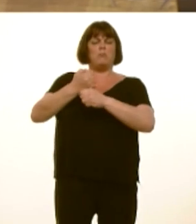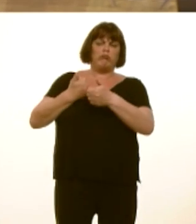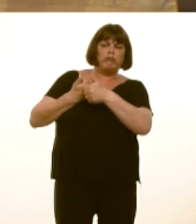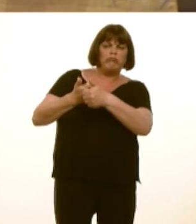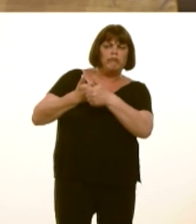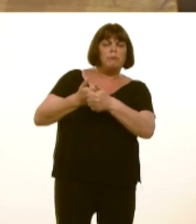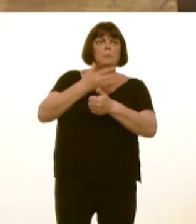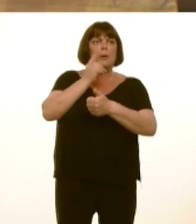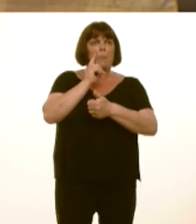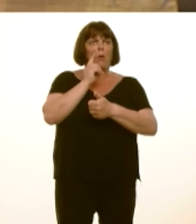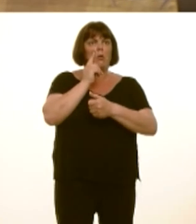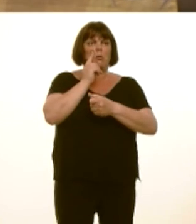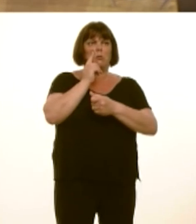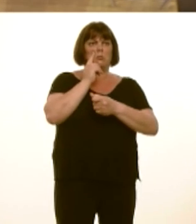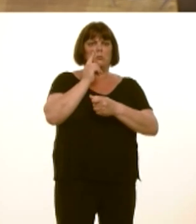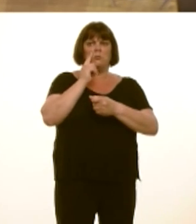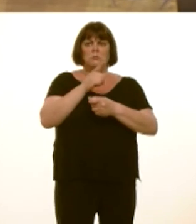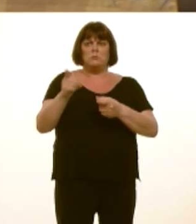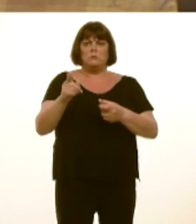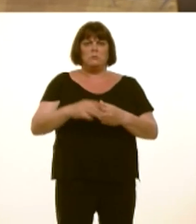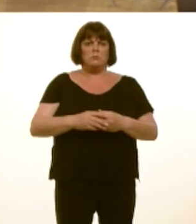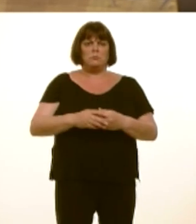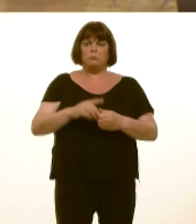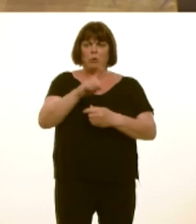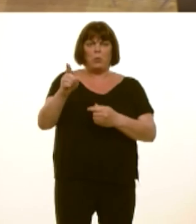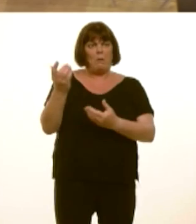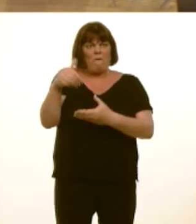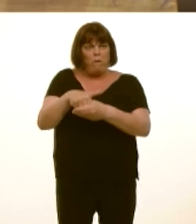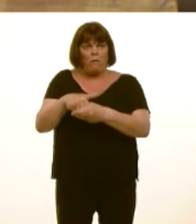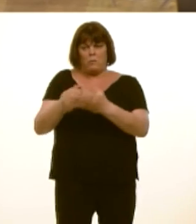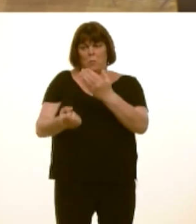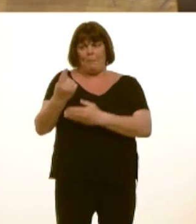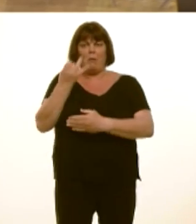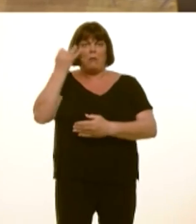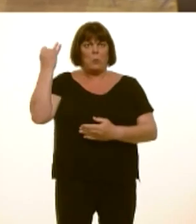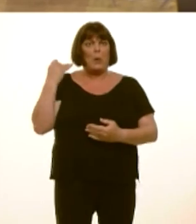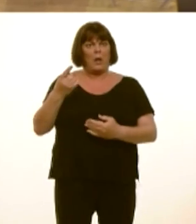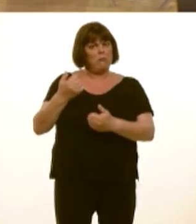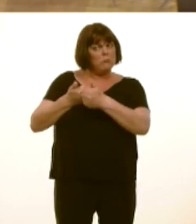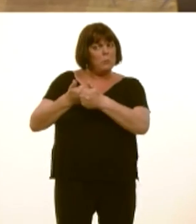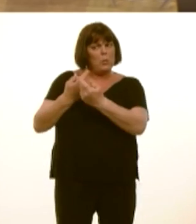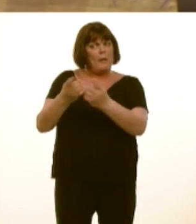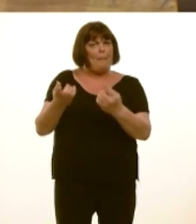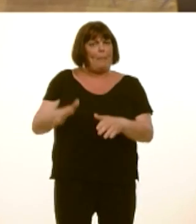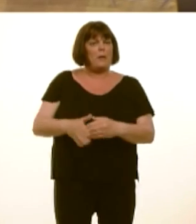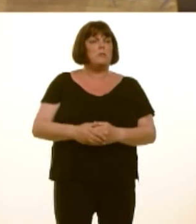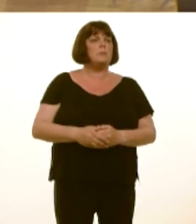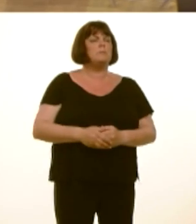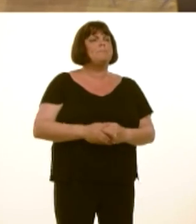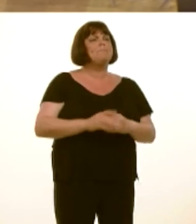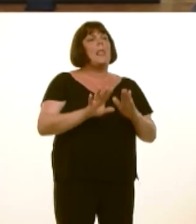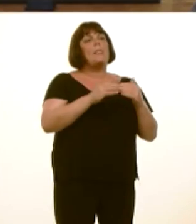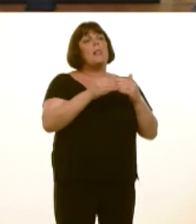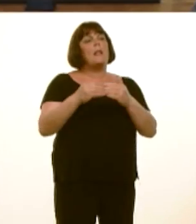from all parts of the UK who have been affected by this incident. The leader of the Liberal Democrats is perfectly